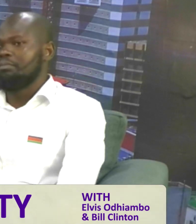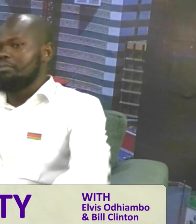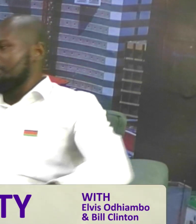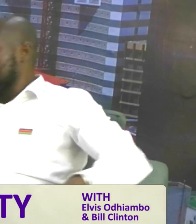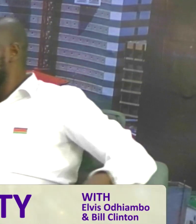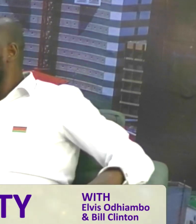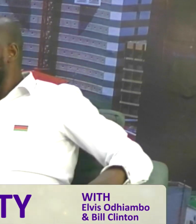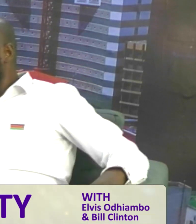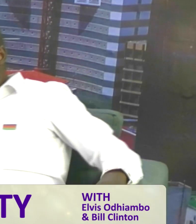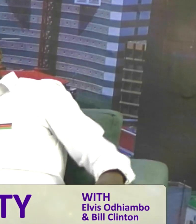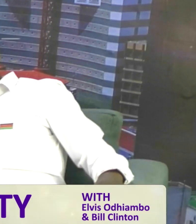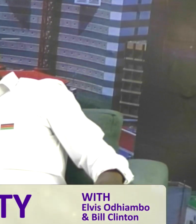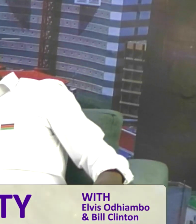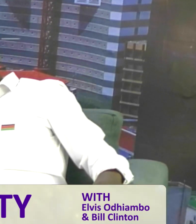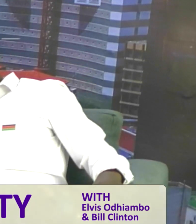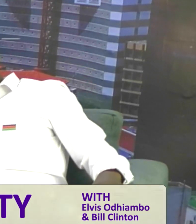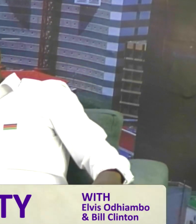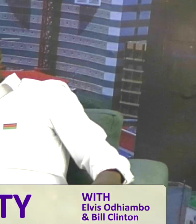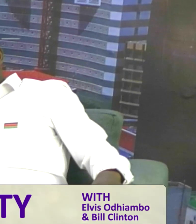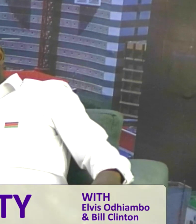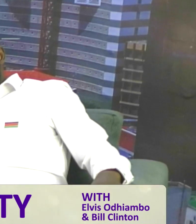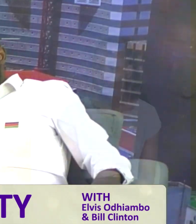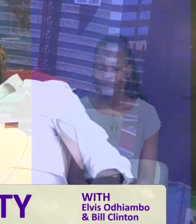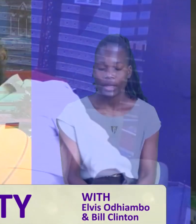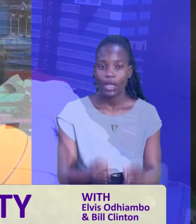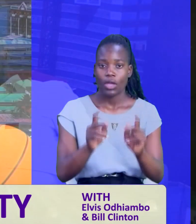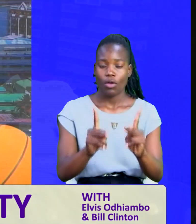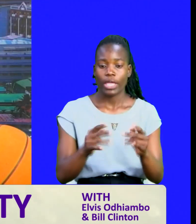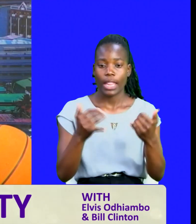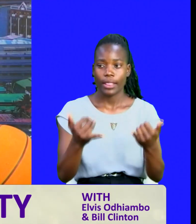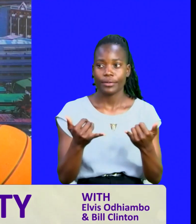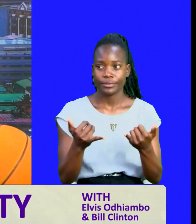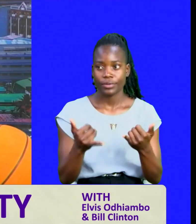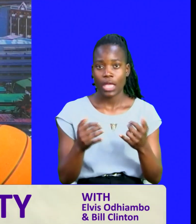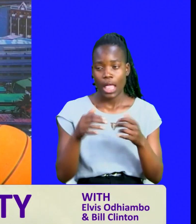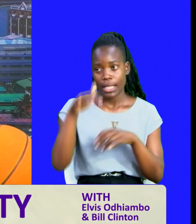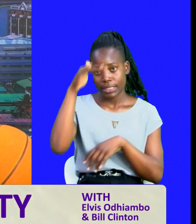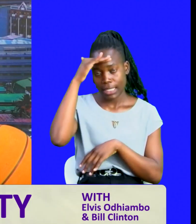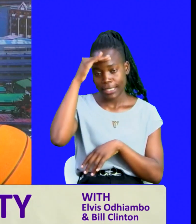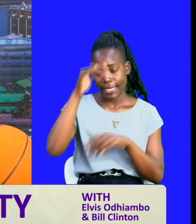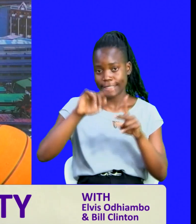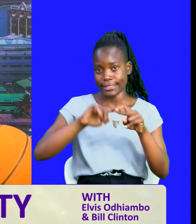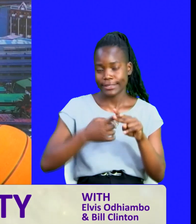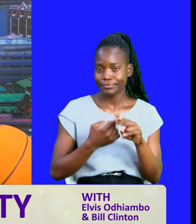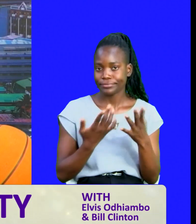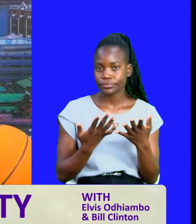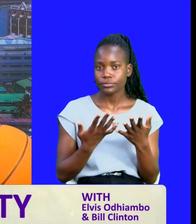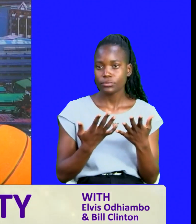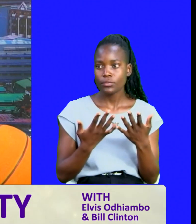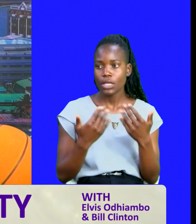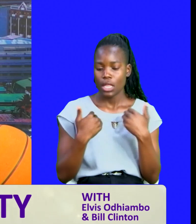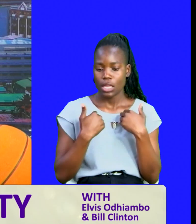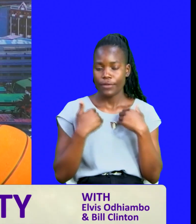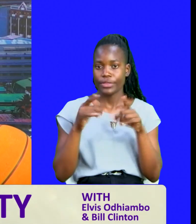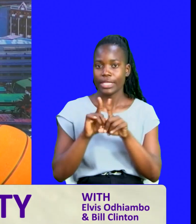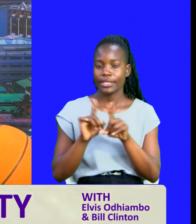really try to work well with, they can go back. Okay, to the now position. Of course Tusker has started, they had the